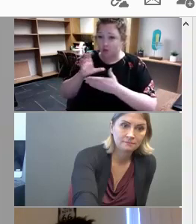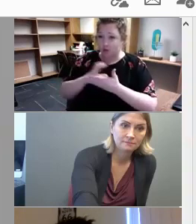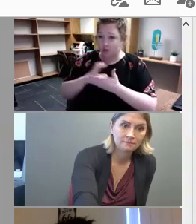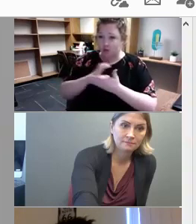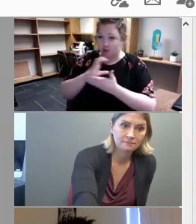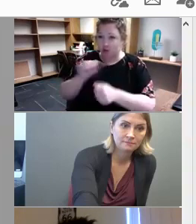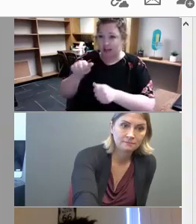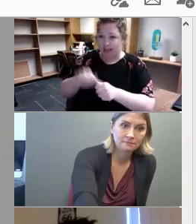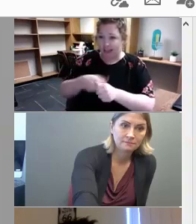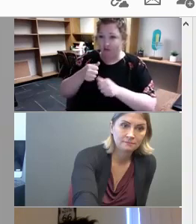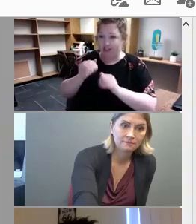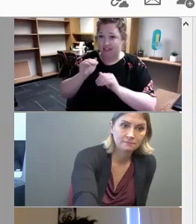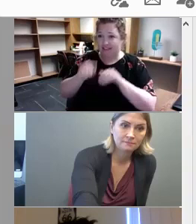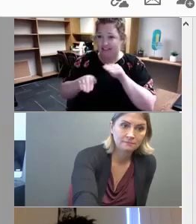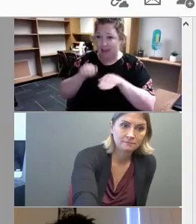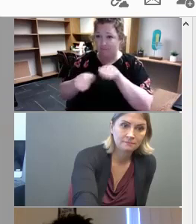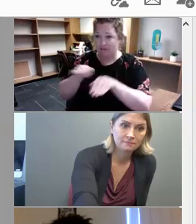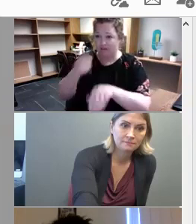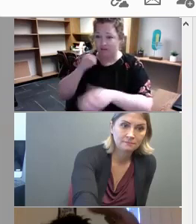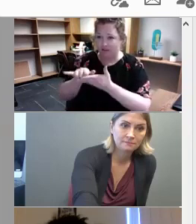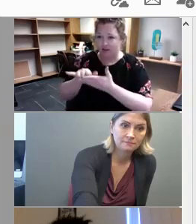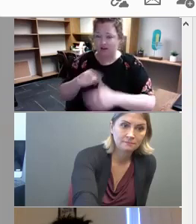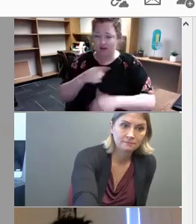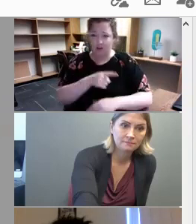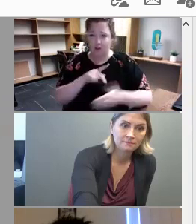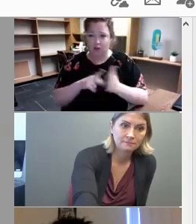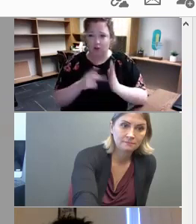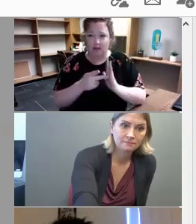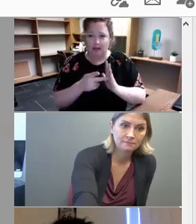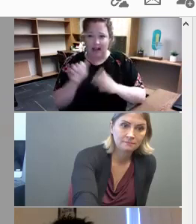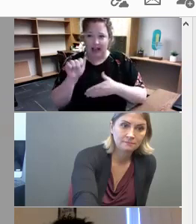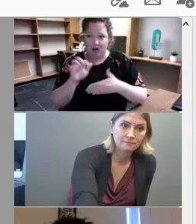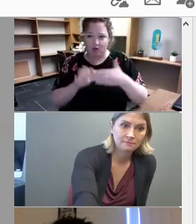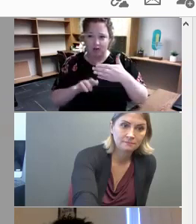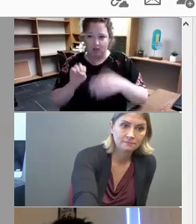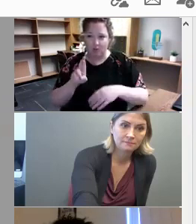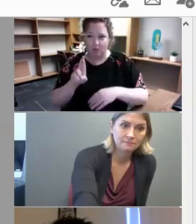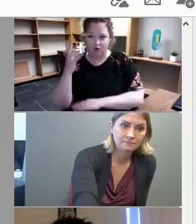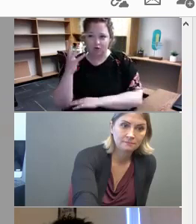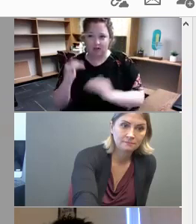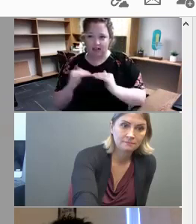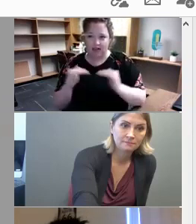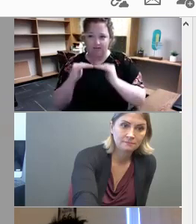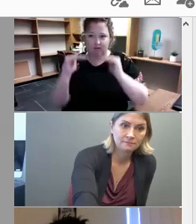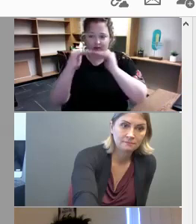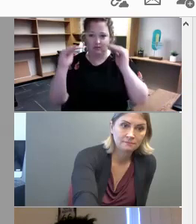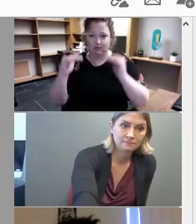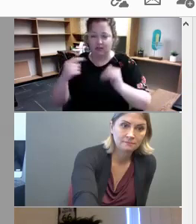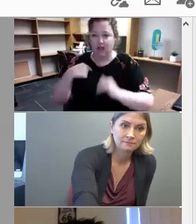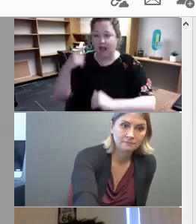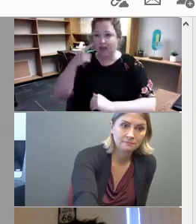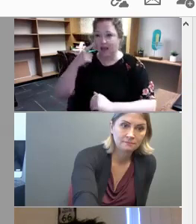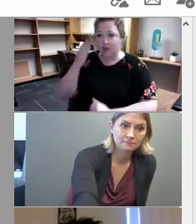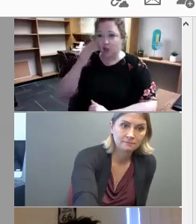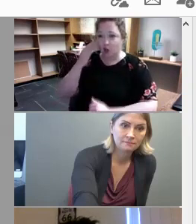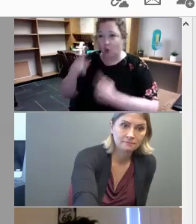Every single step, are you talking about the algorithm or are you talking about the tree level? I think I'm talking about when you do the find in the